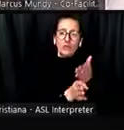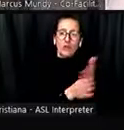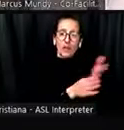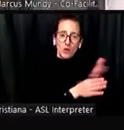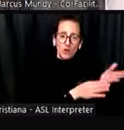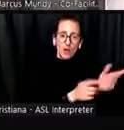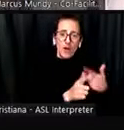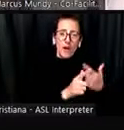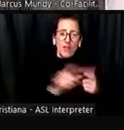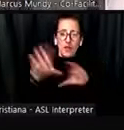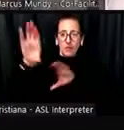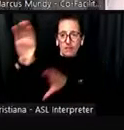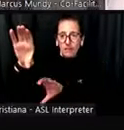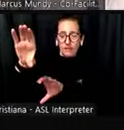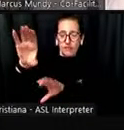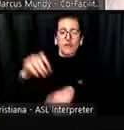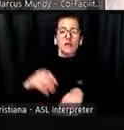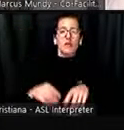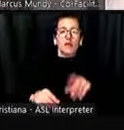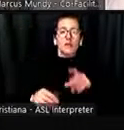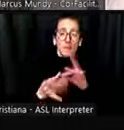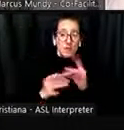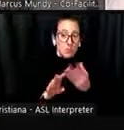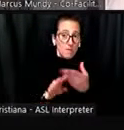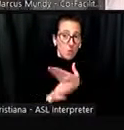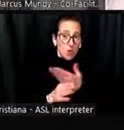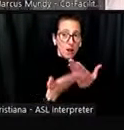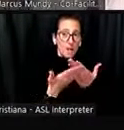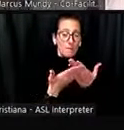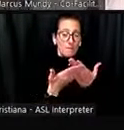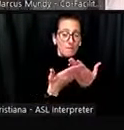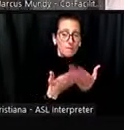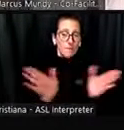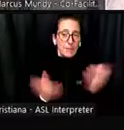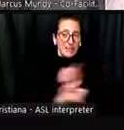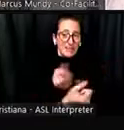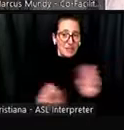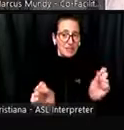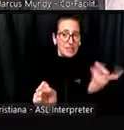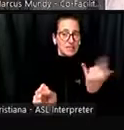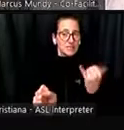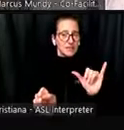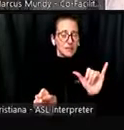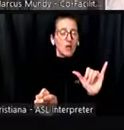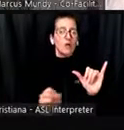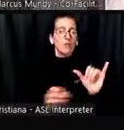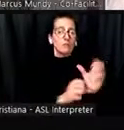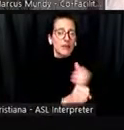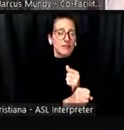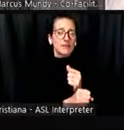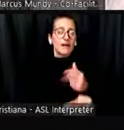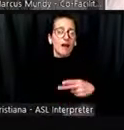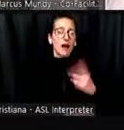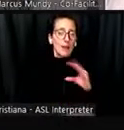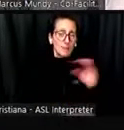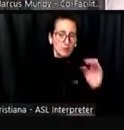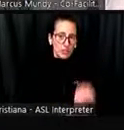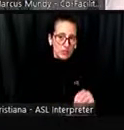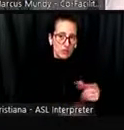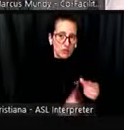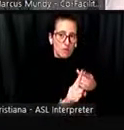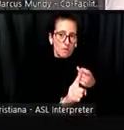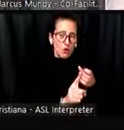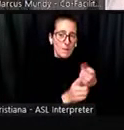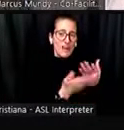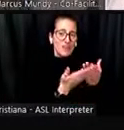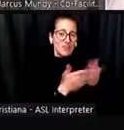the public safety still have a fairly large general fund portion is because that traditionally that is a part